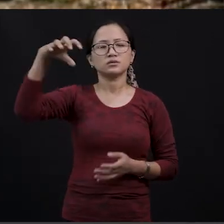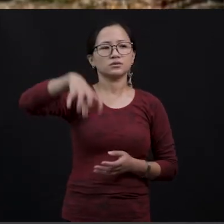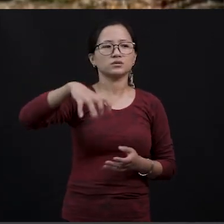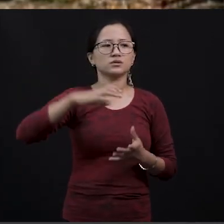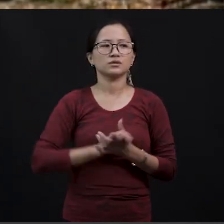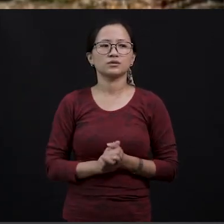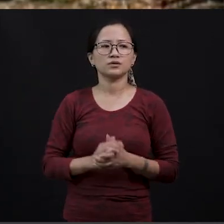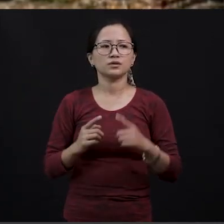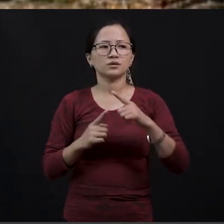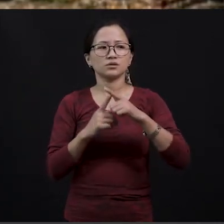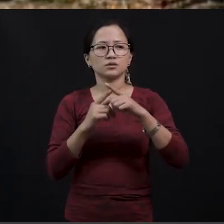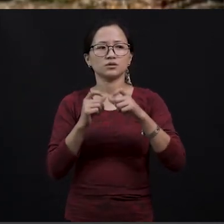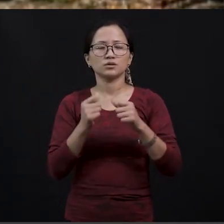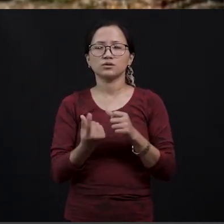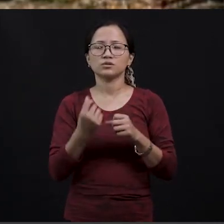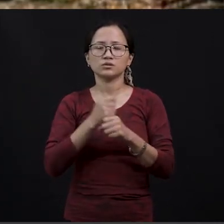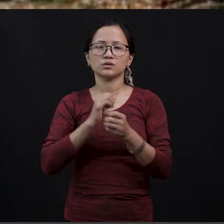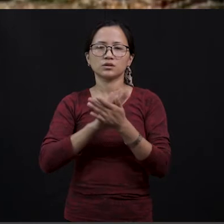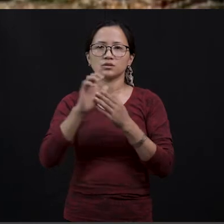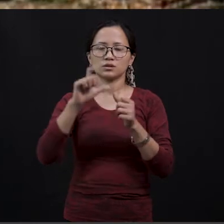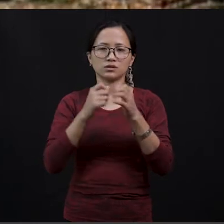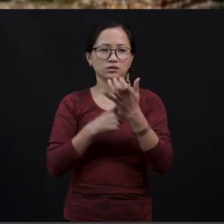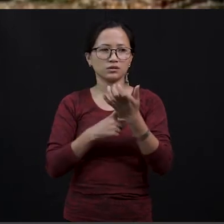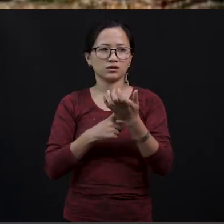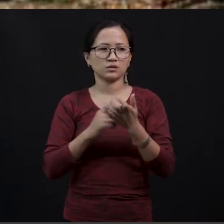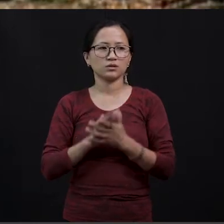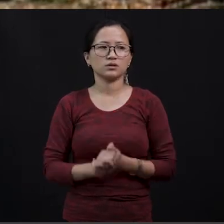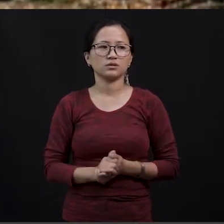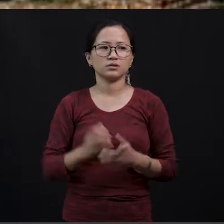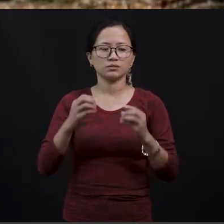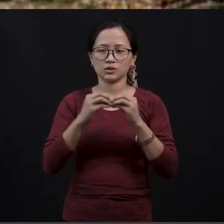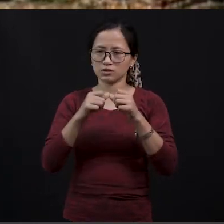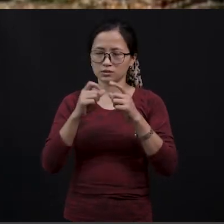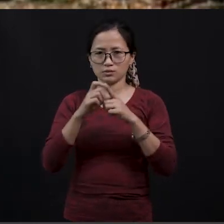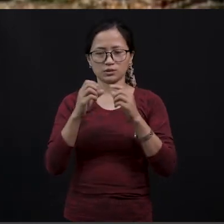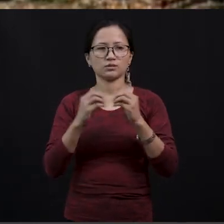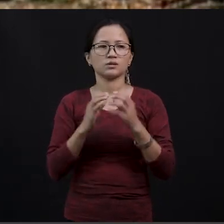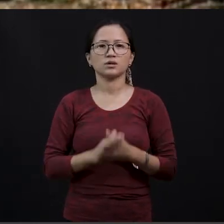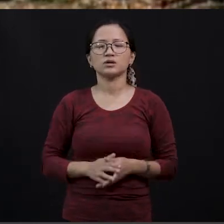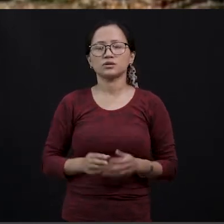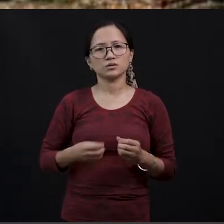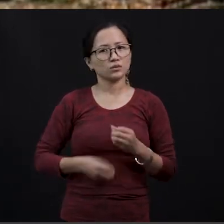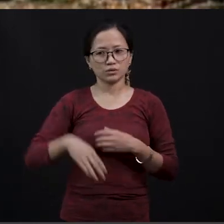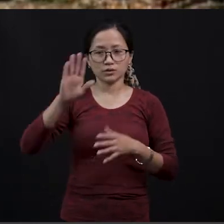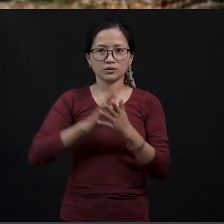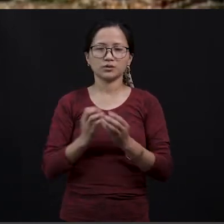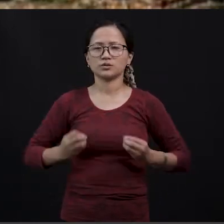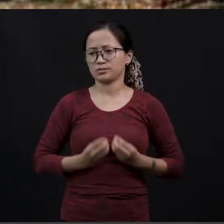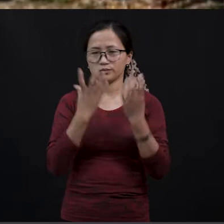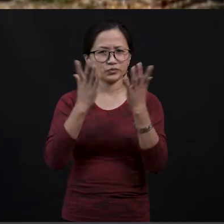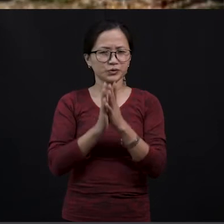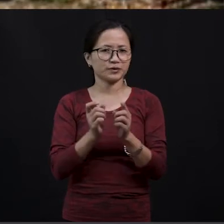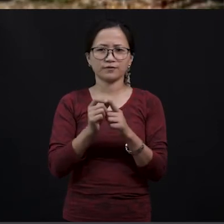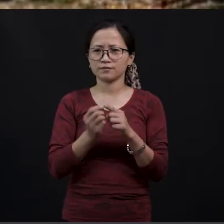Ghiyasuddin Tughlaq is famous for. It is now in ruins, but you can still go and enjoy and have a picnic there. So